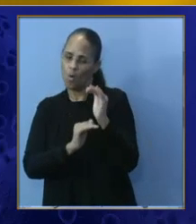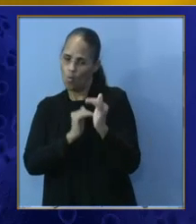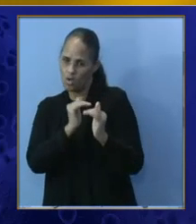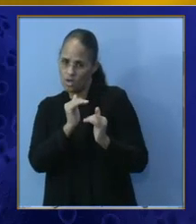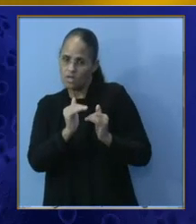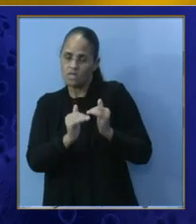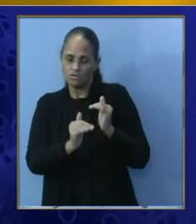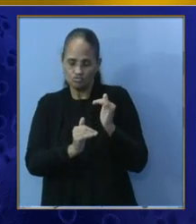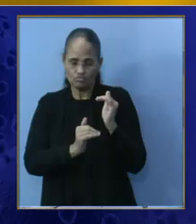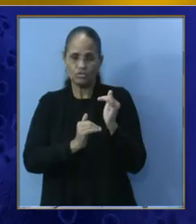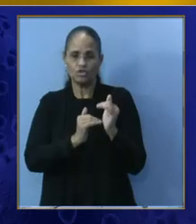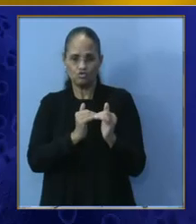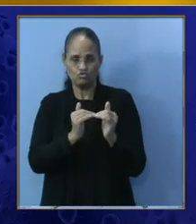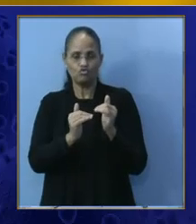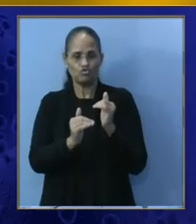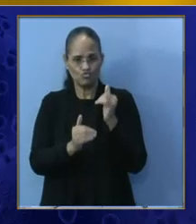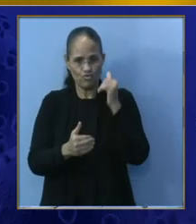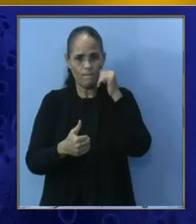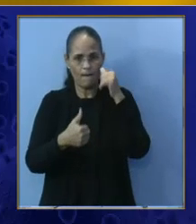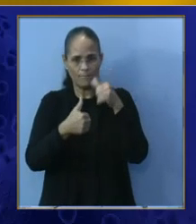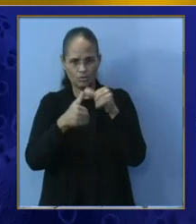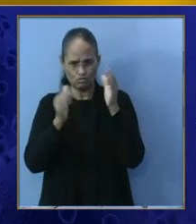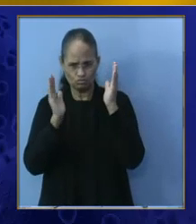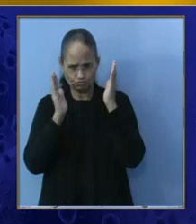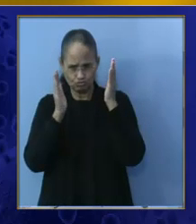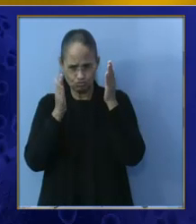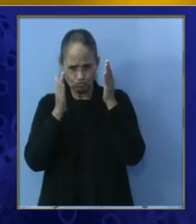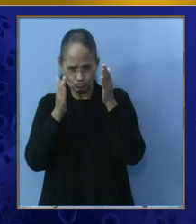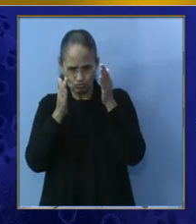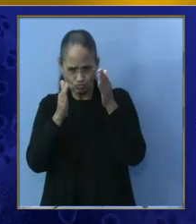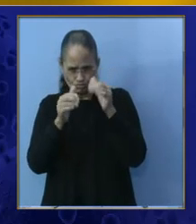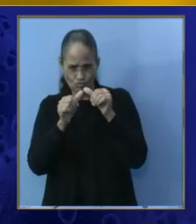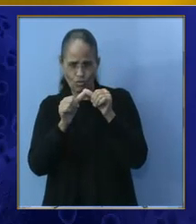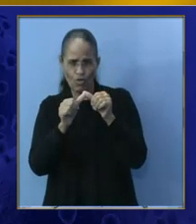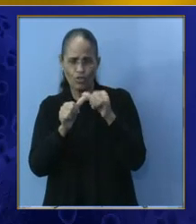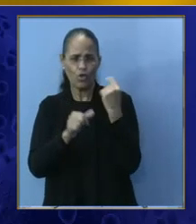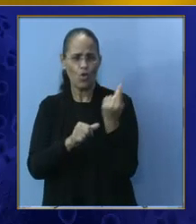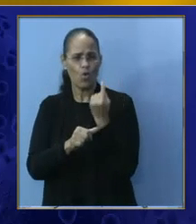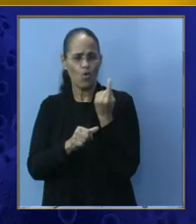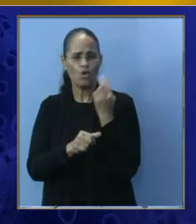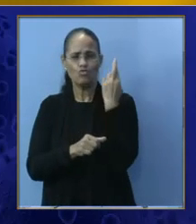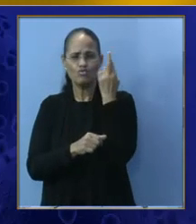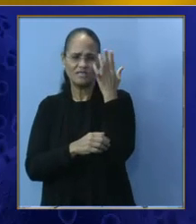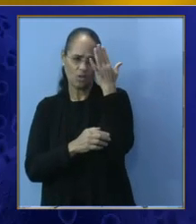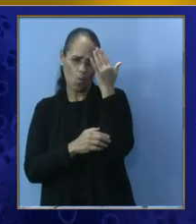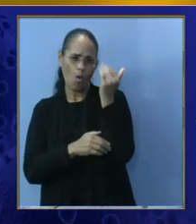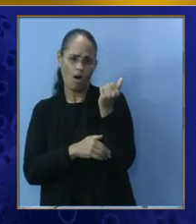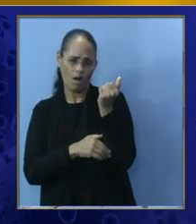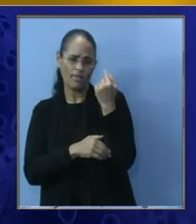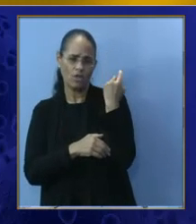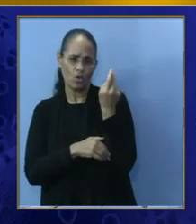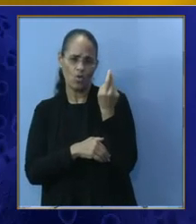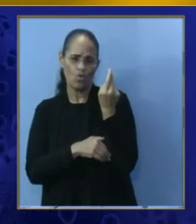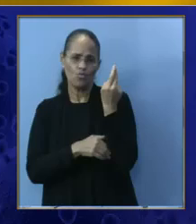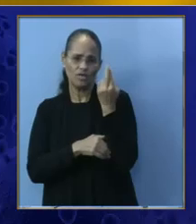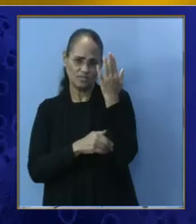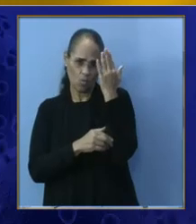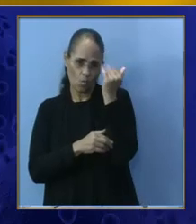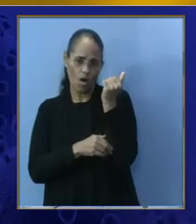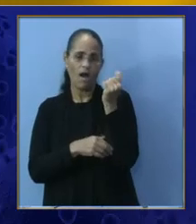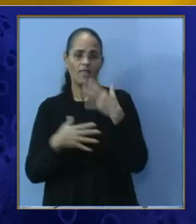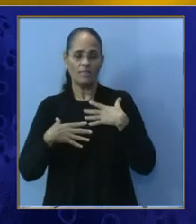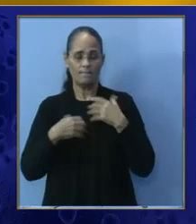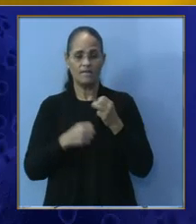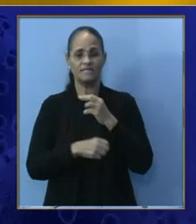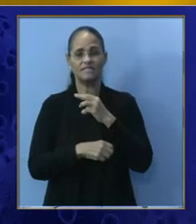continue to remain vigilant. The only reason why we're able to do this, the only reason why the Minister of Health is